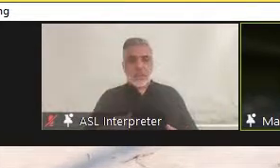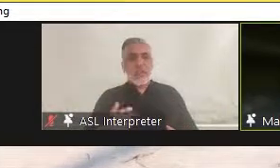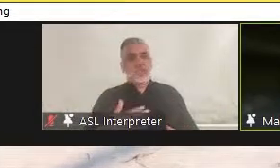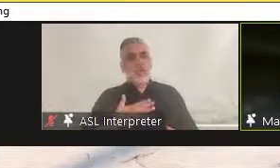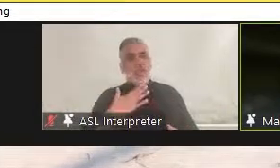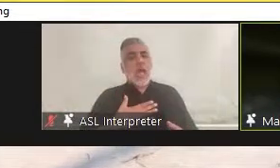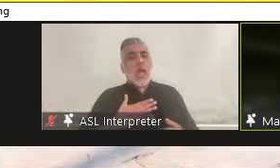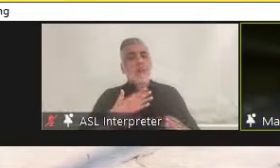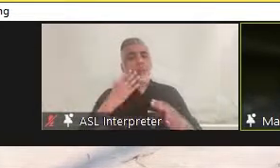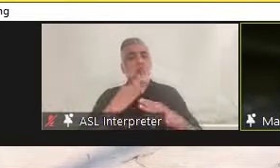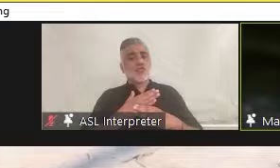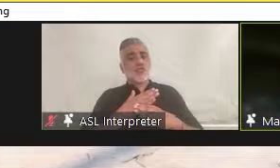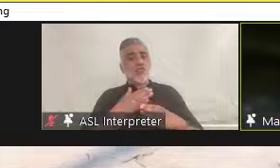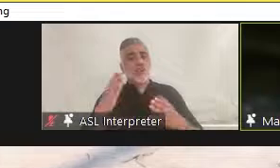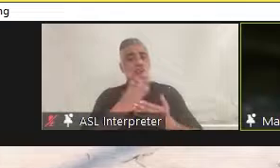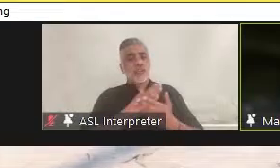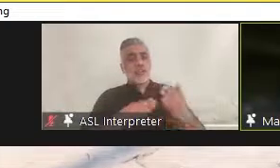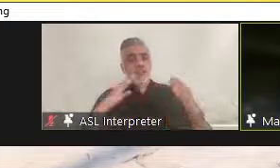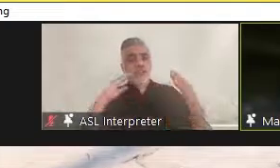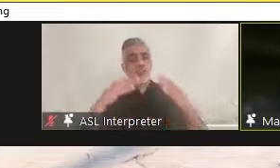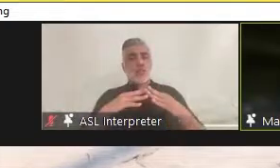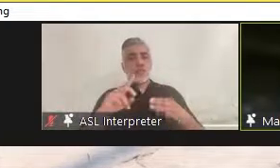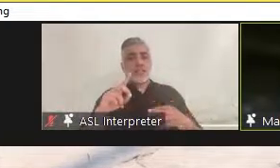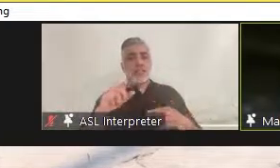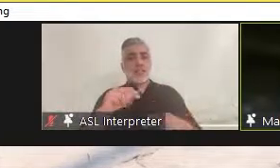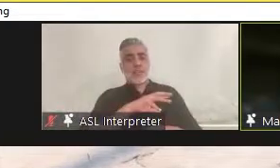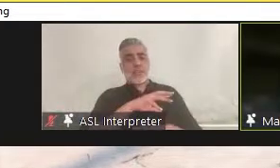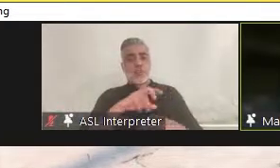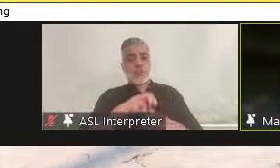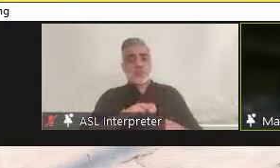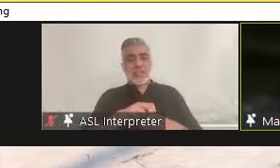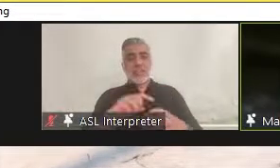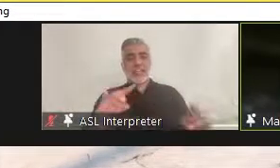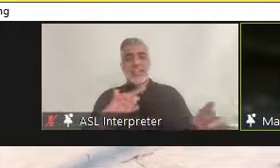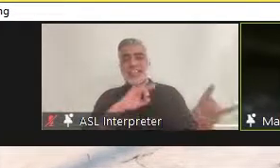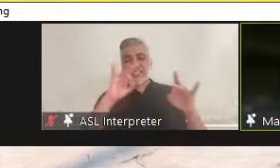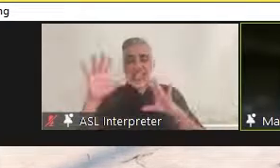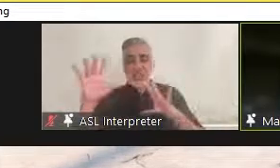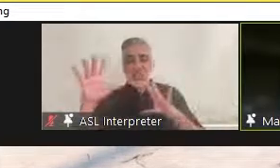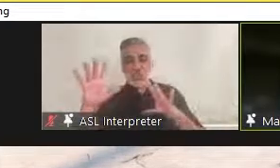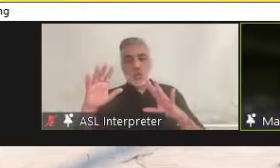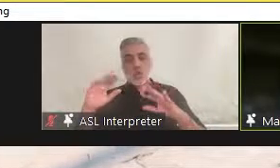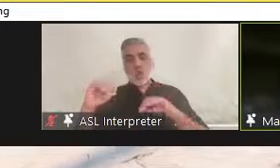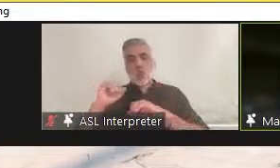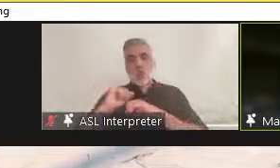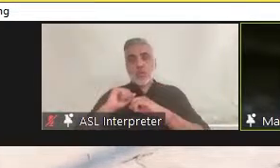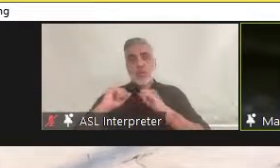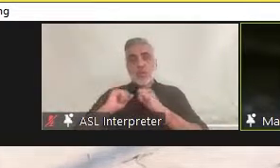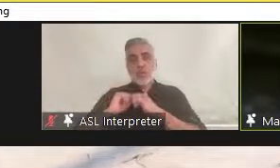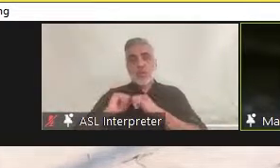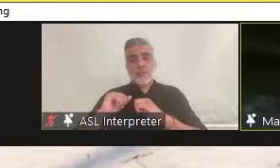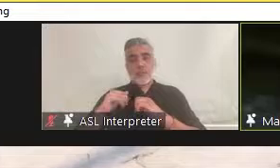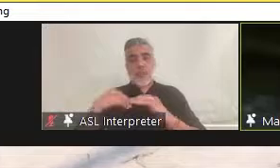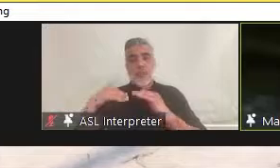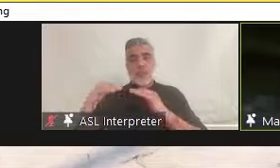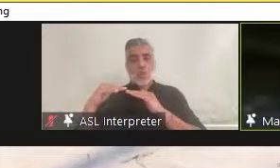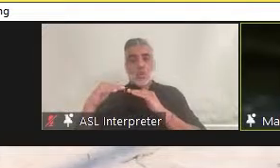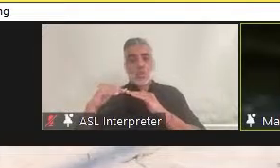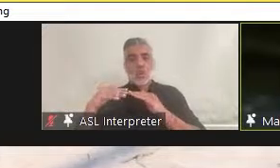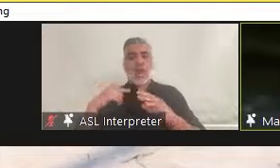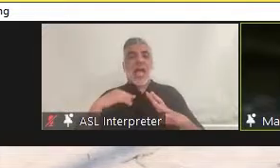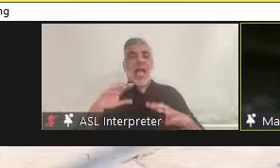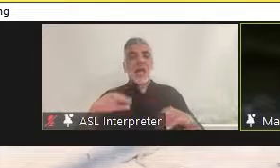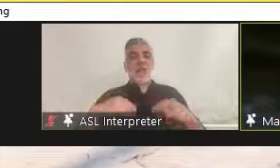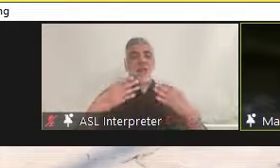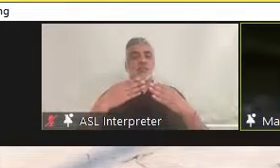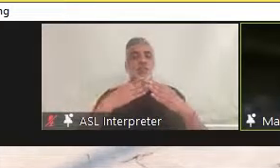share this section focusing on disability inclusion in disasters with my colleague Naraya. I will provide some